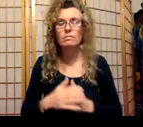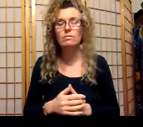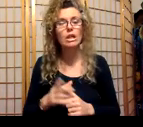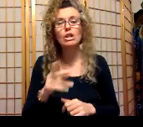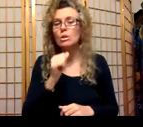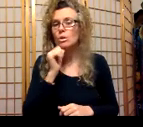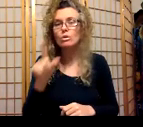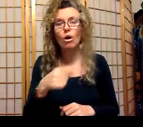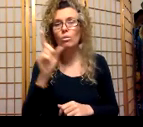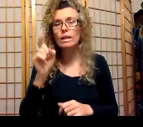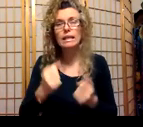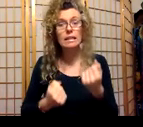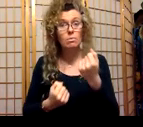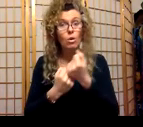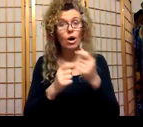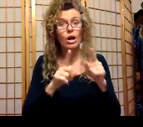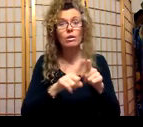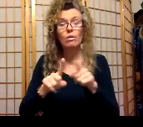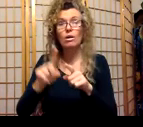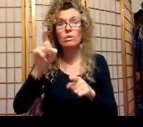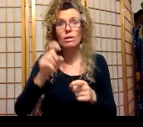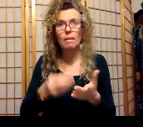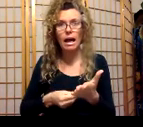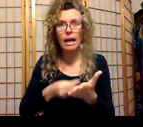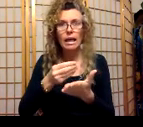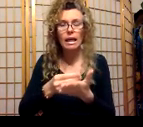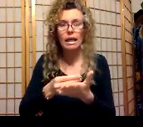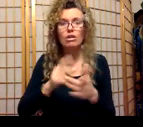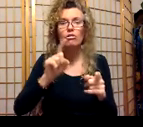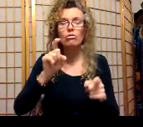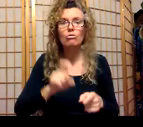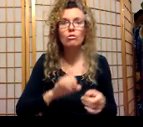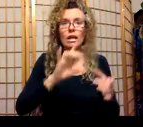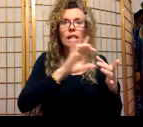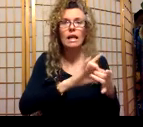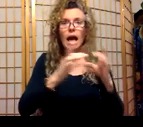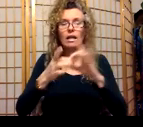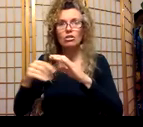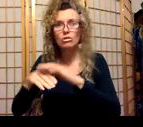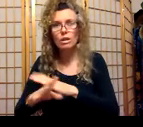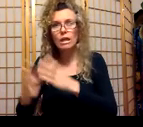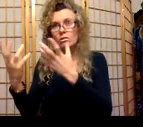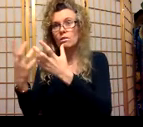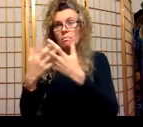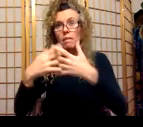You don't only need support, you also need money. You need connections to get into the